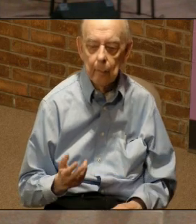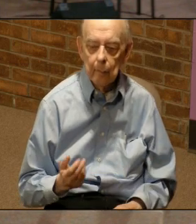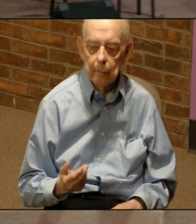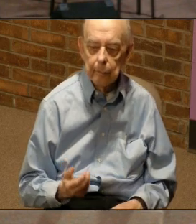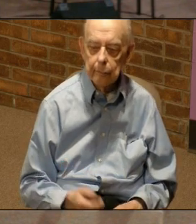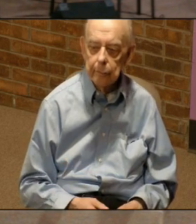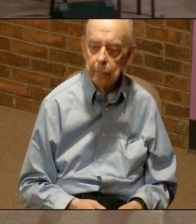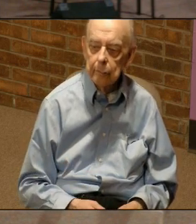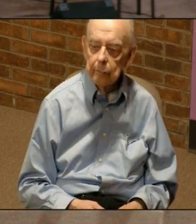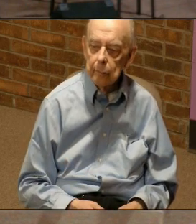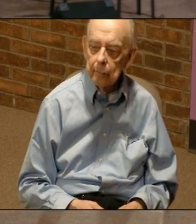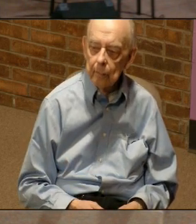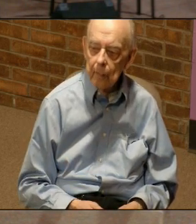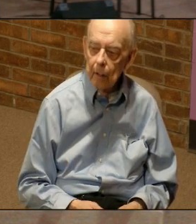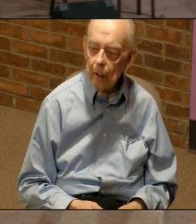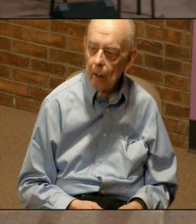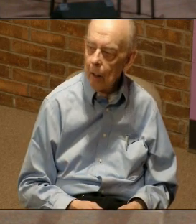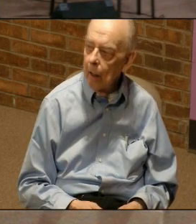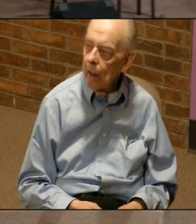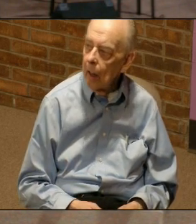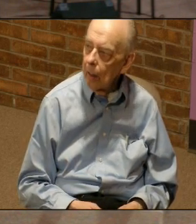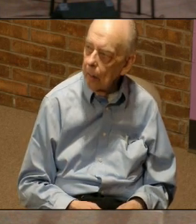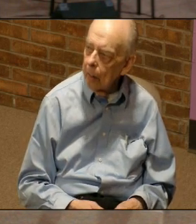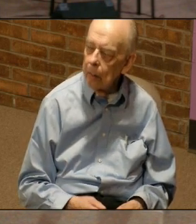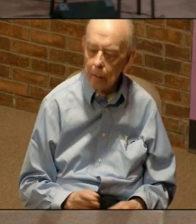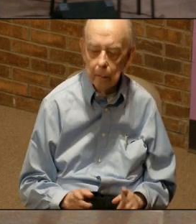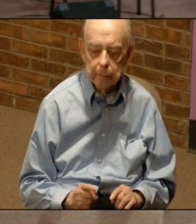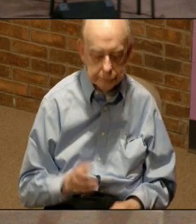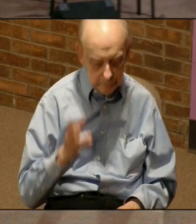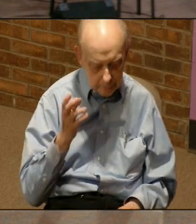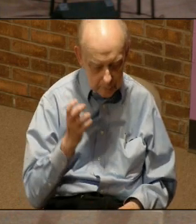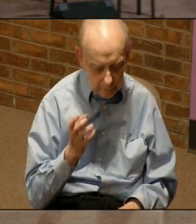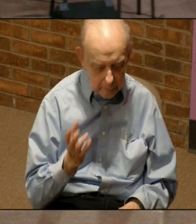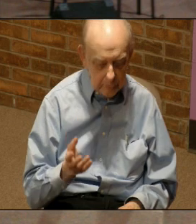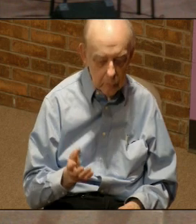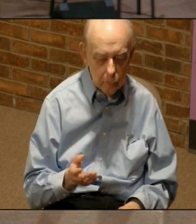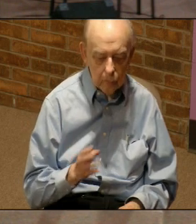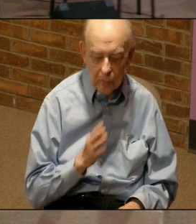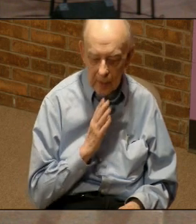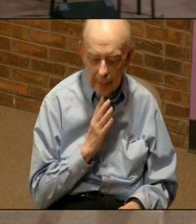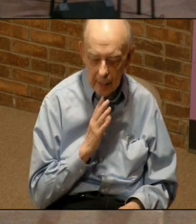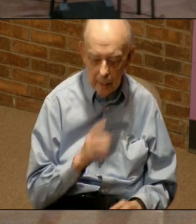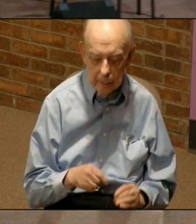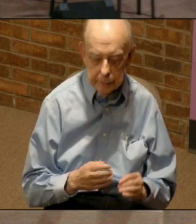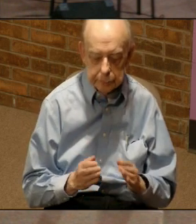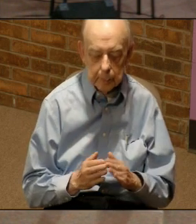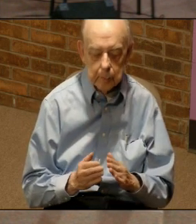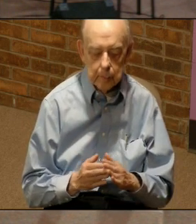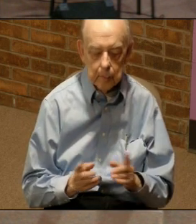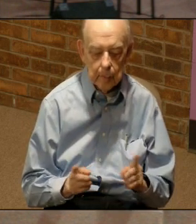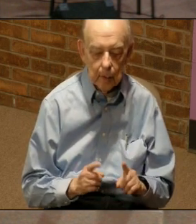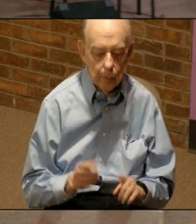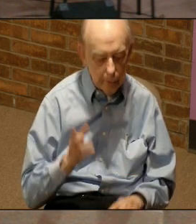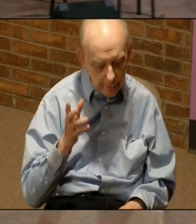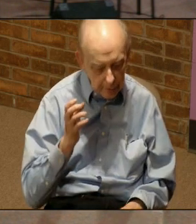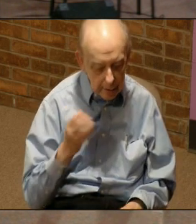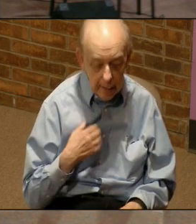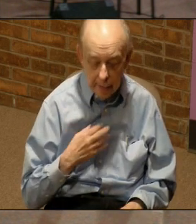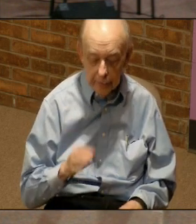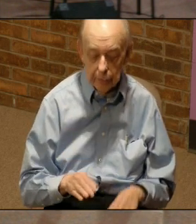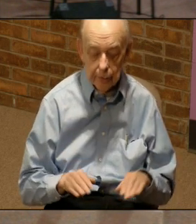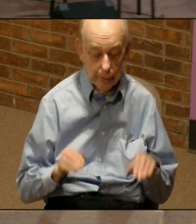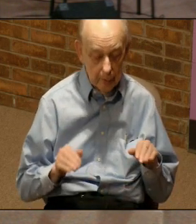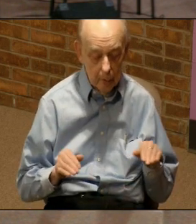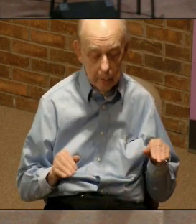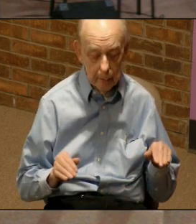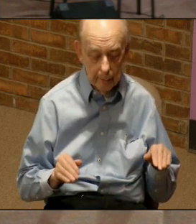was, this is where Satan, it talks about the city where Satan has his throne.